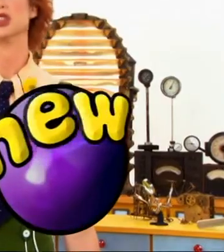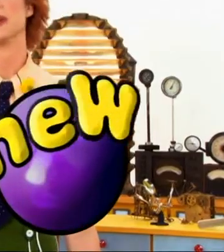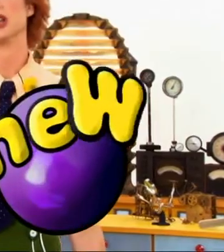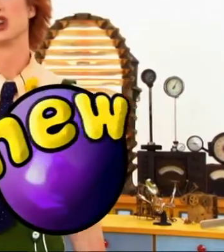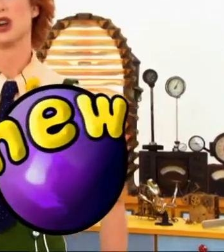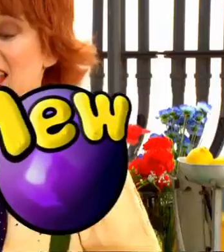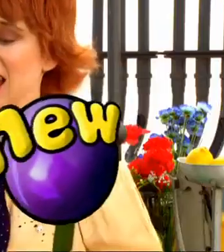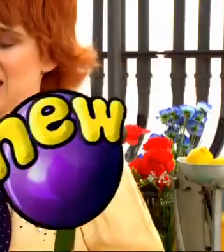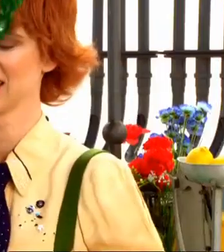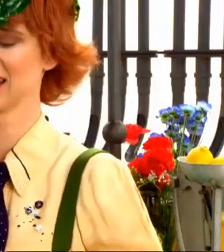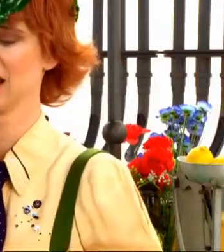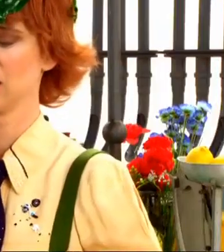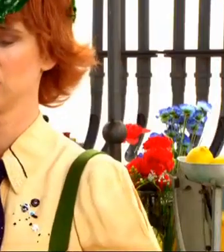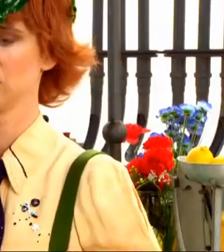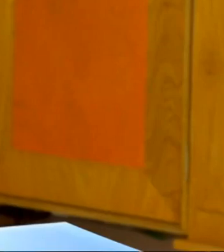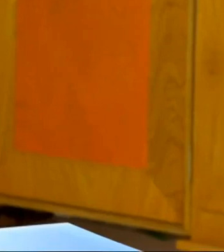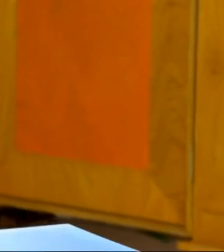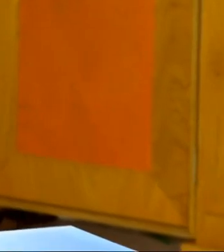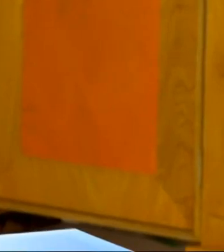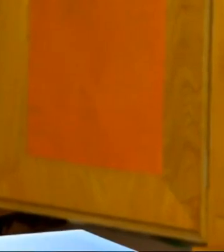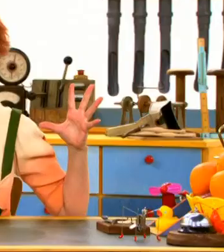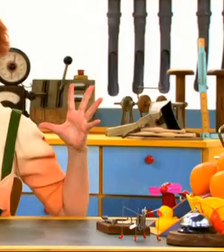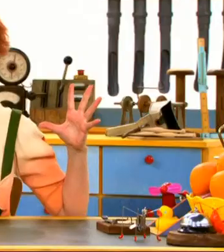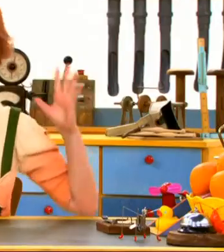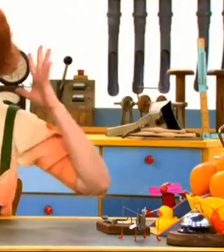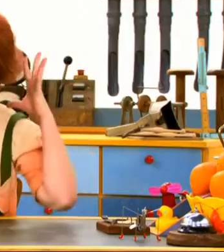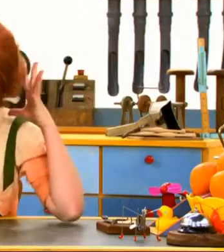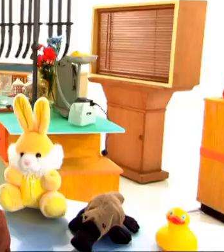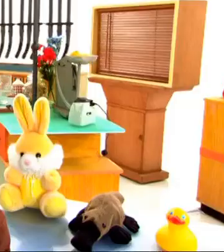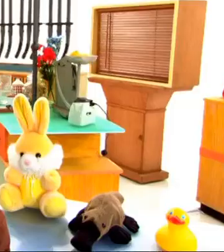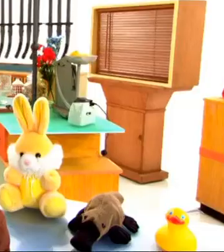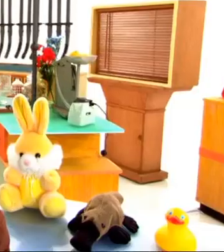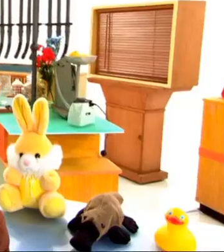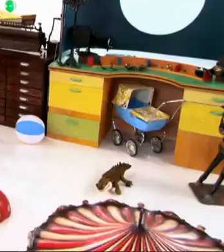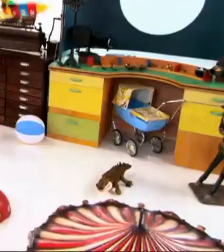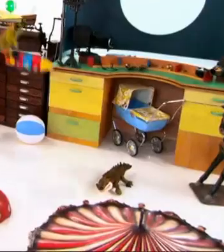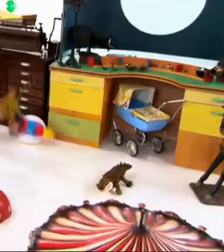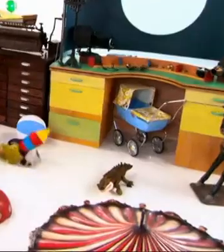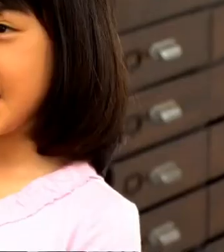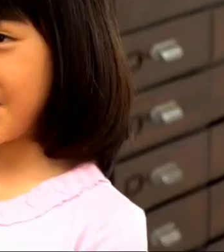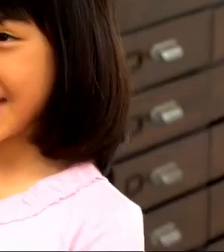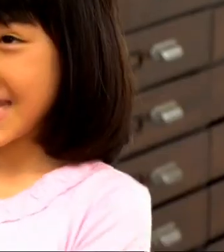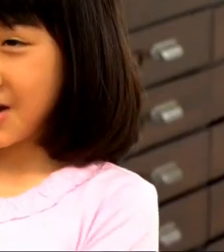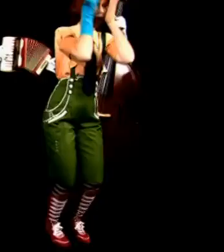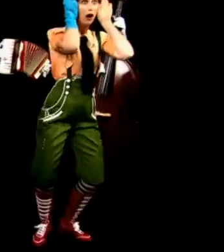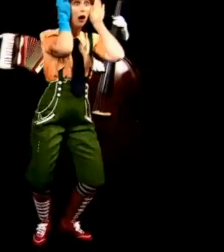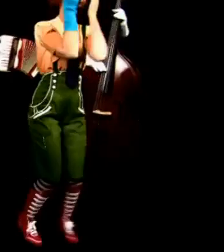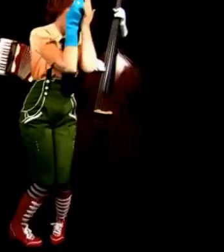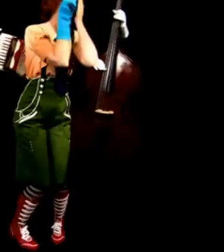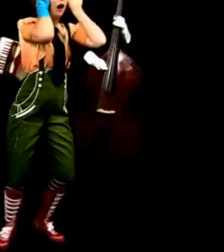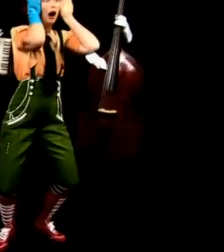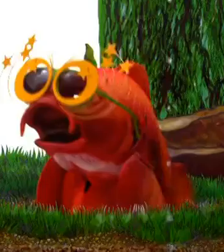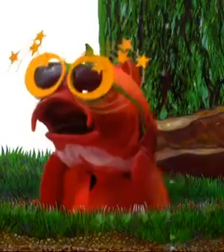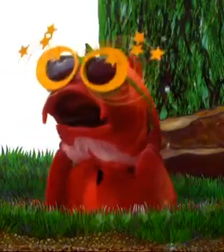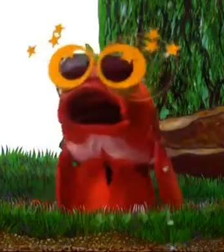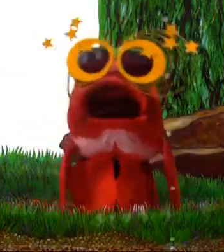rocks and smelly socks. It's a puzzle. Why do tigers have stripes? It's Puzzle. Do you know which is the biggest animal in the world?